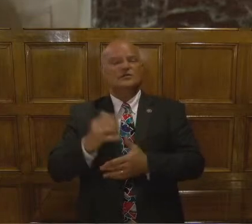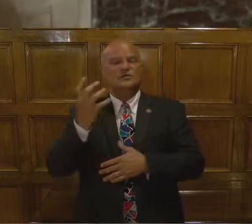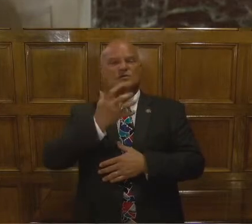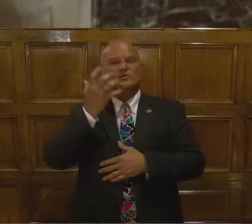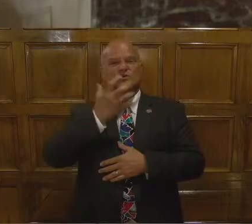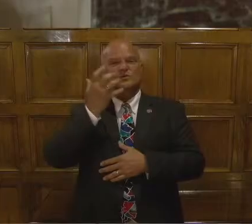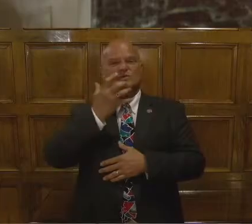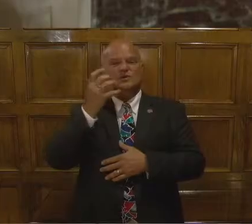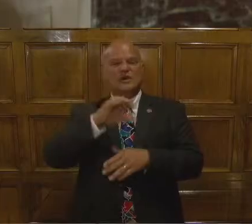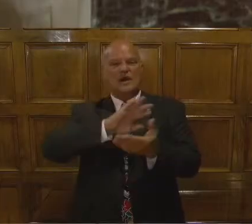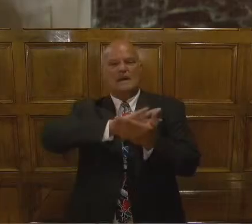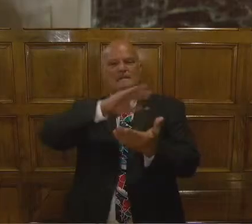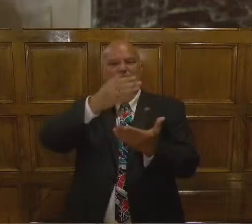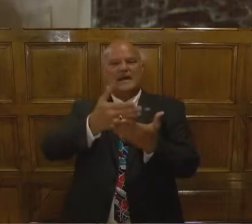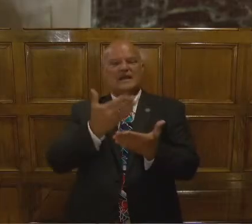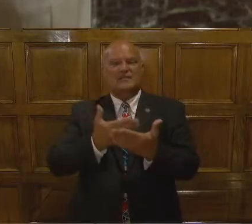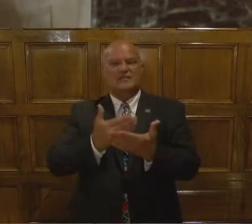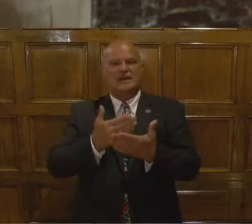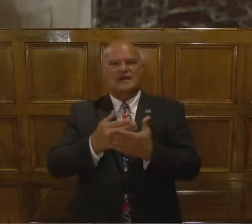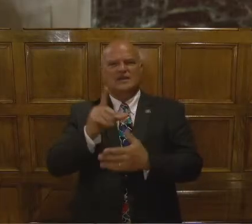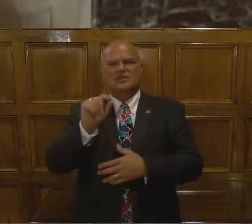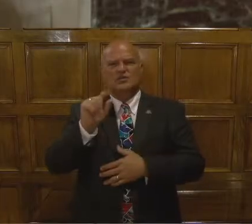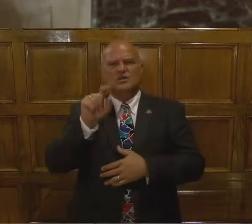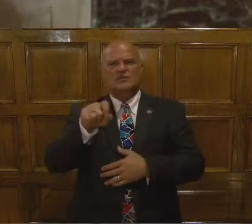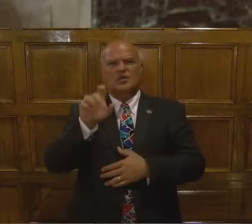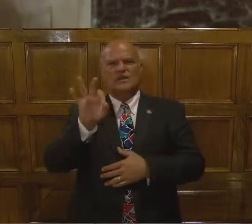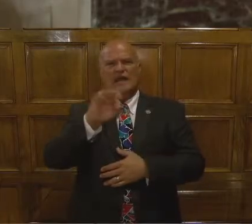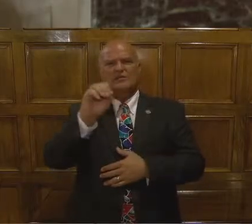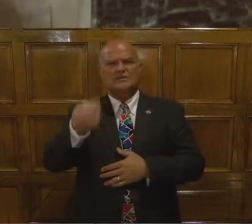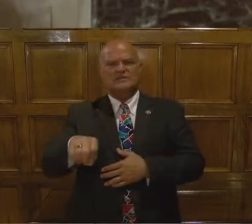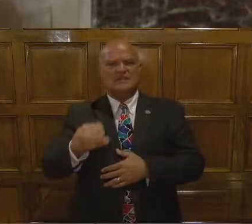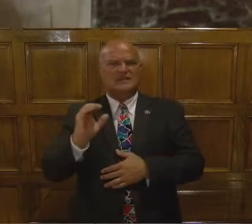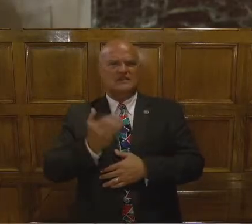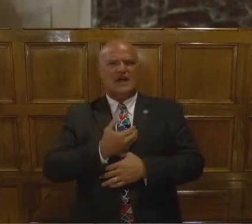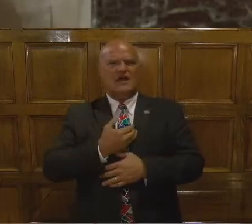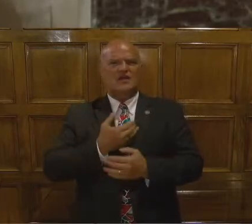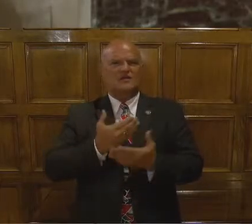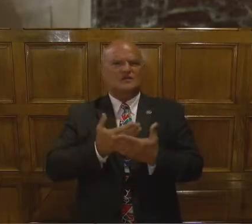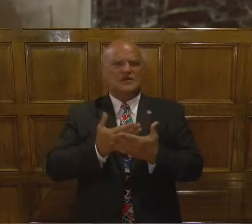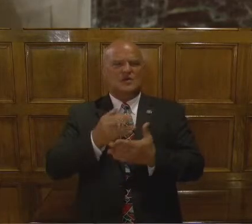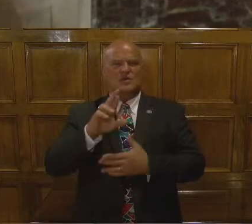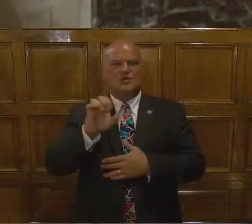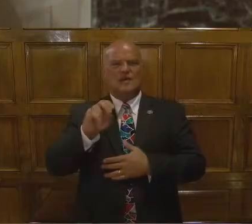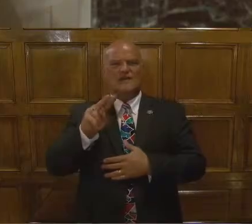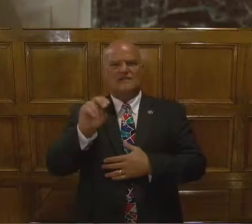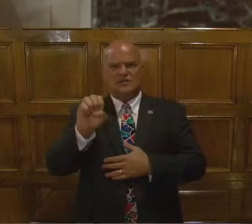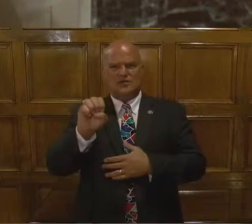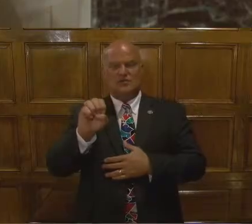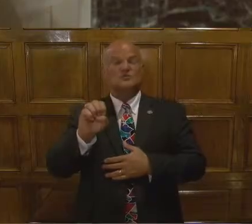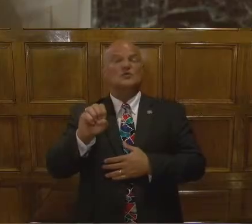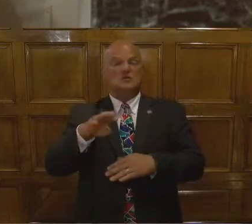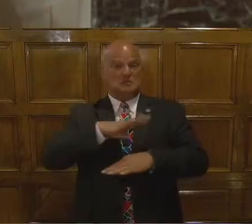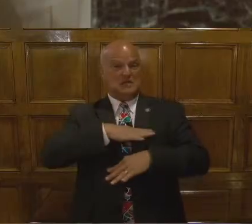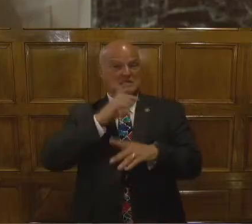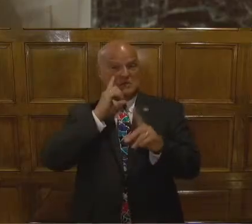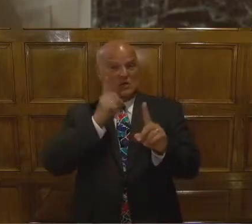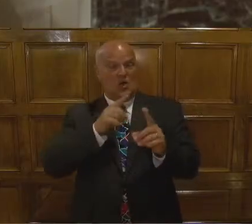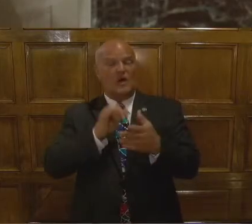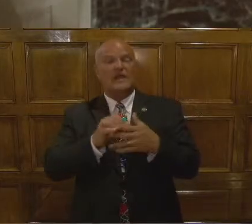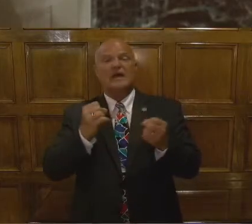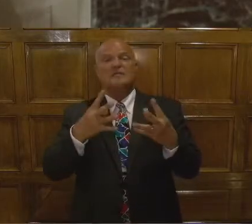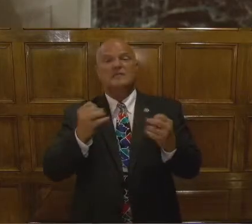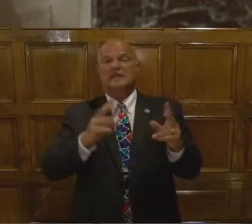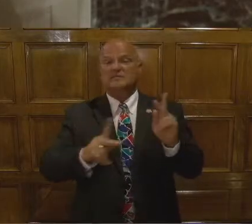incredible amount that, 20.9% of our total general revenue budget. So it really meets a goal that many